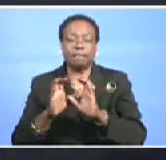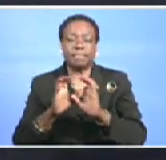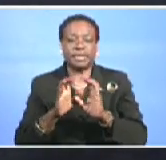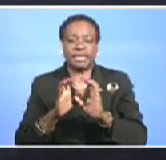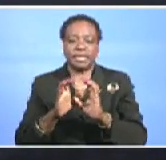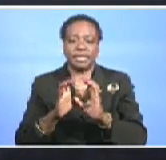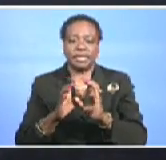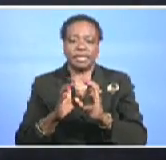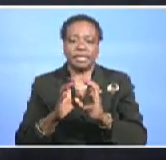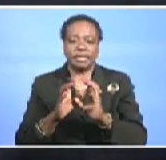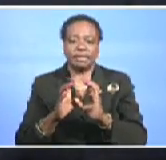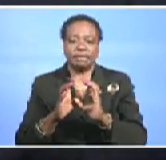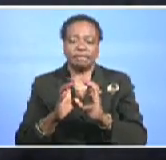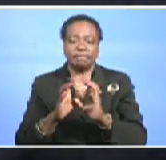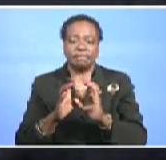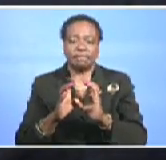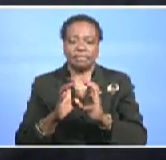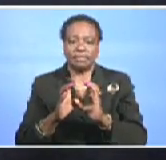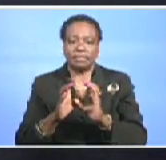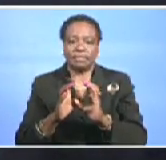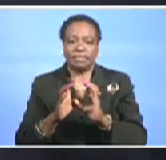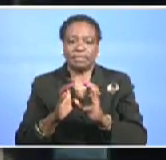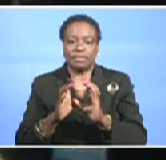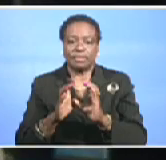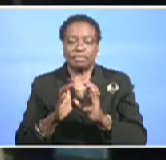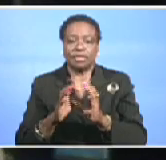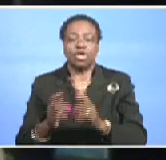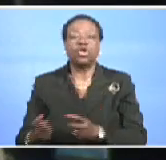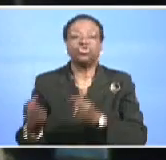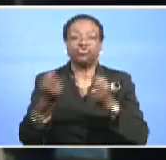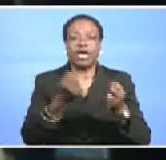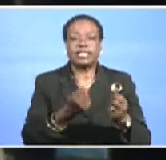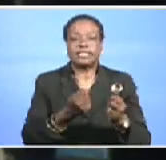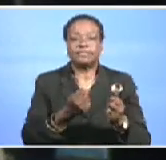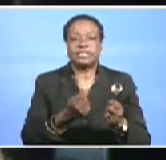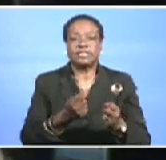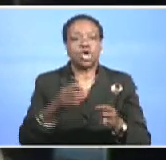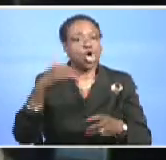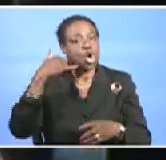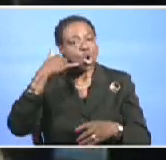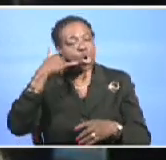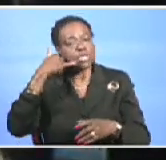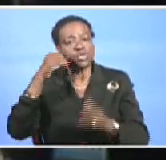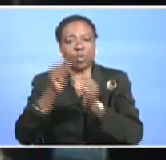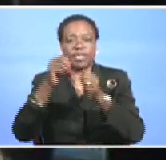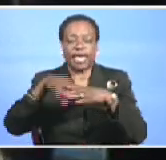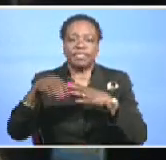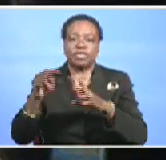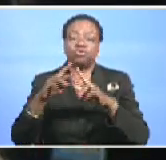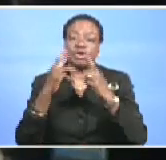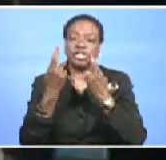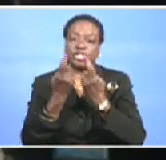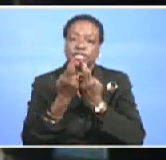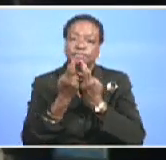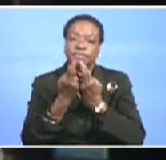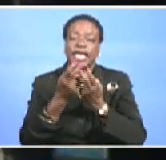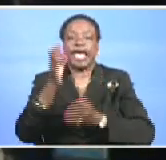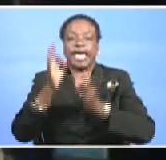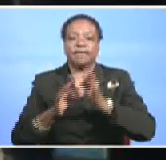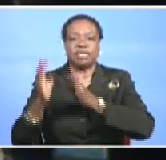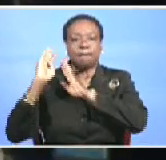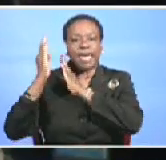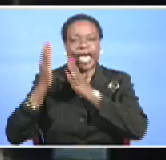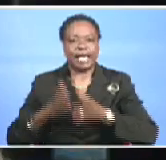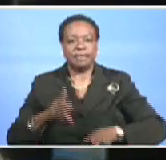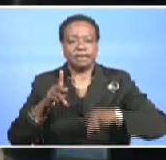and I think it's still happening, transferred calls in the region. If the Bahamian people would know that when